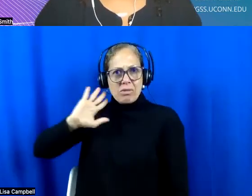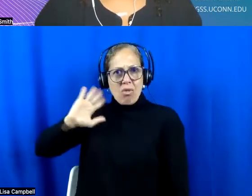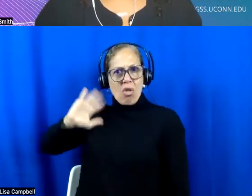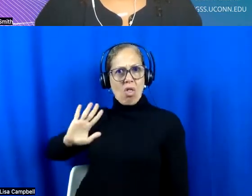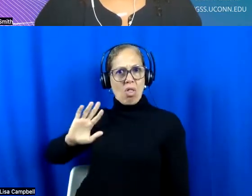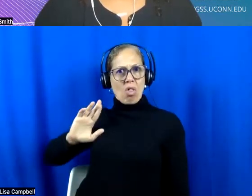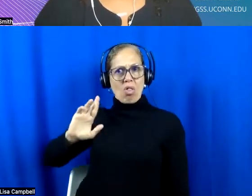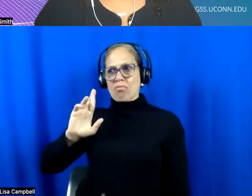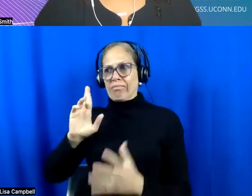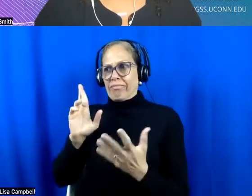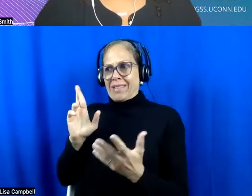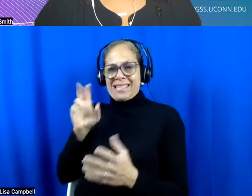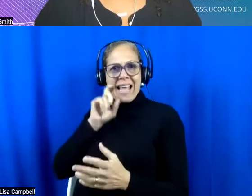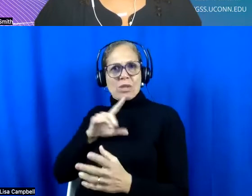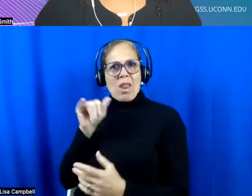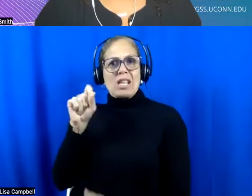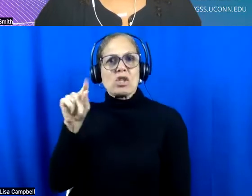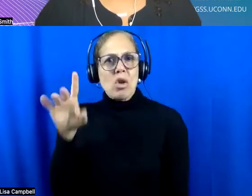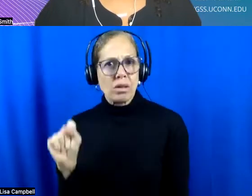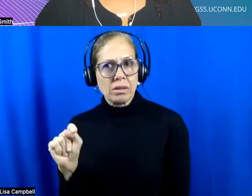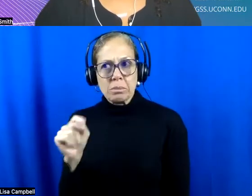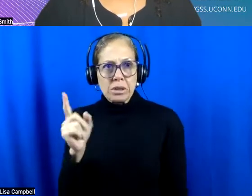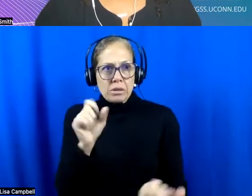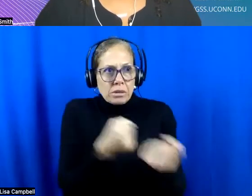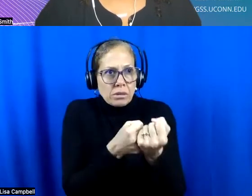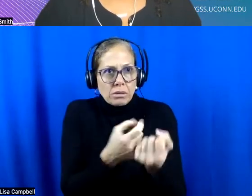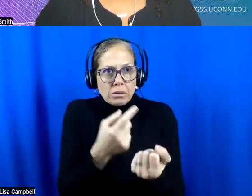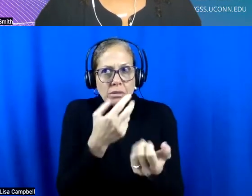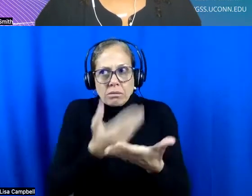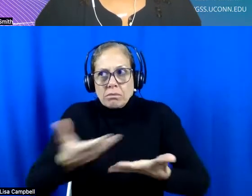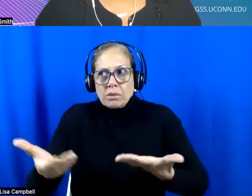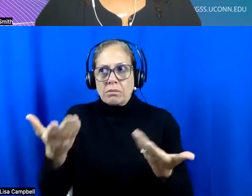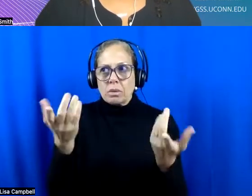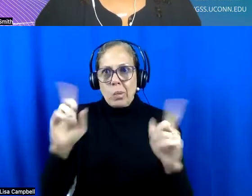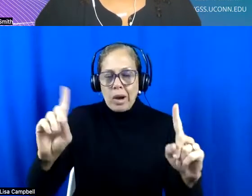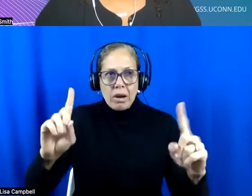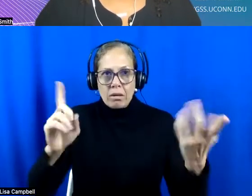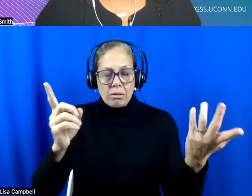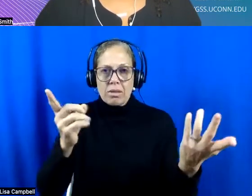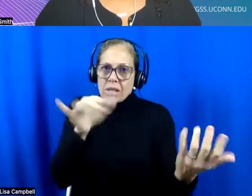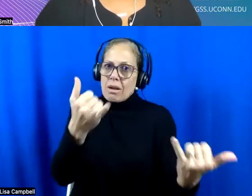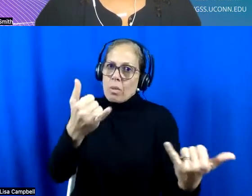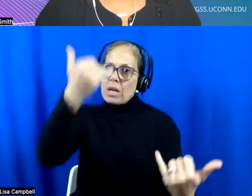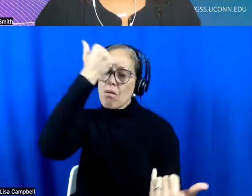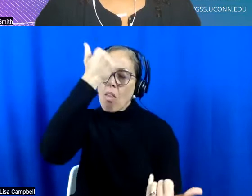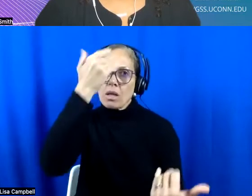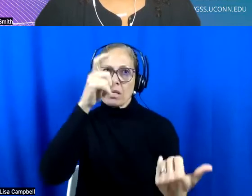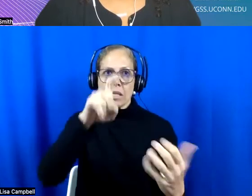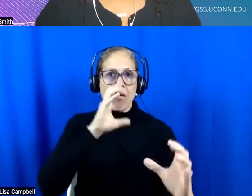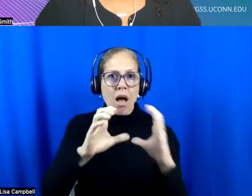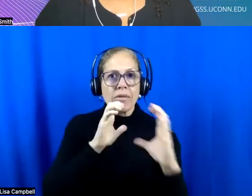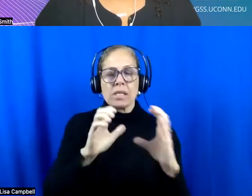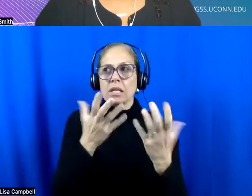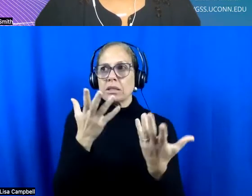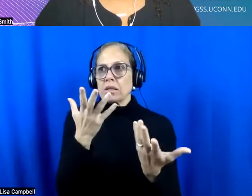And just a lack of, again, support resources around and knowledge, conversation around that,